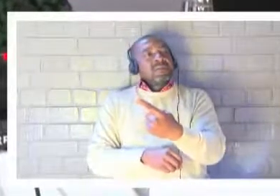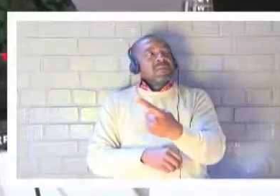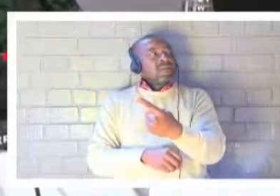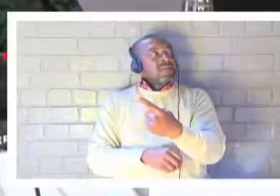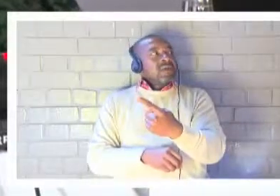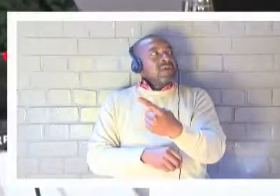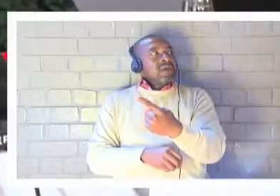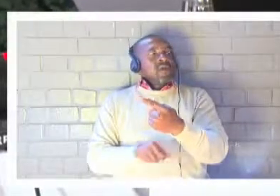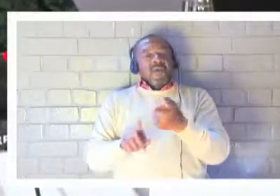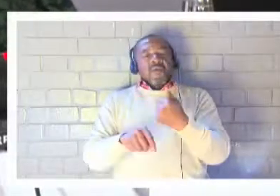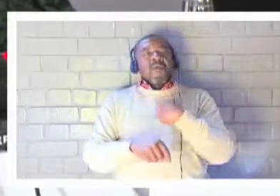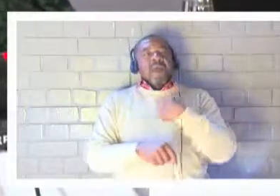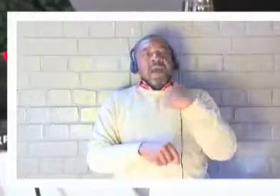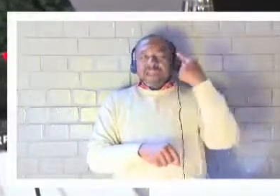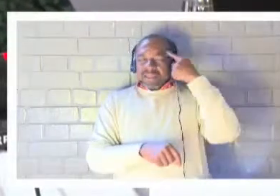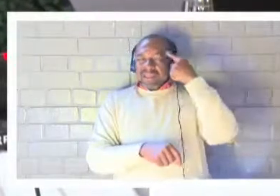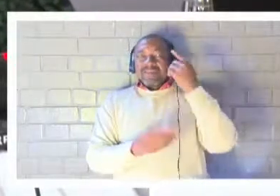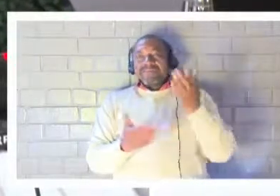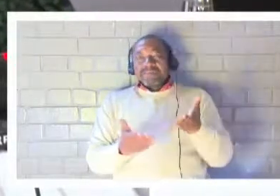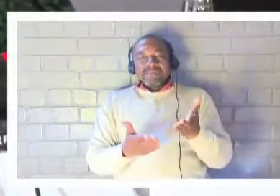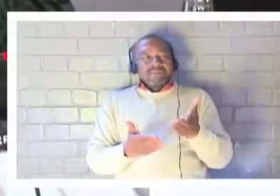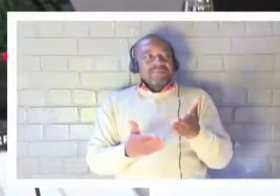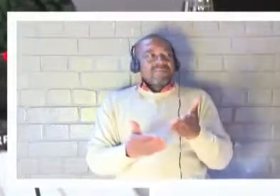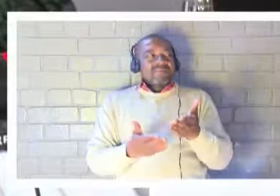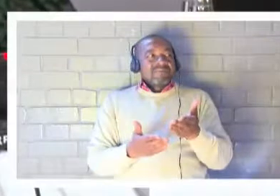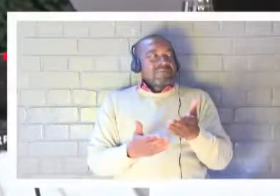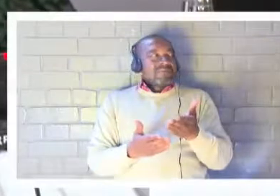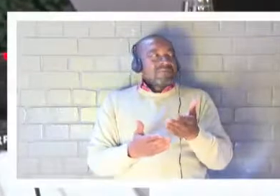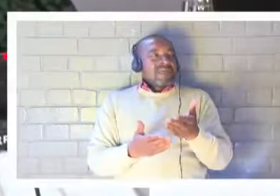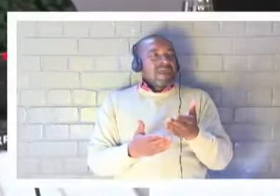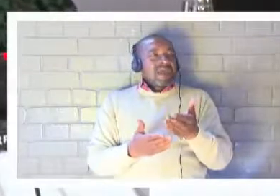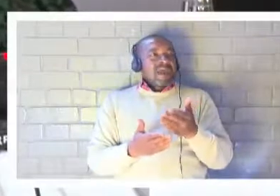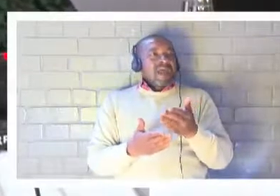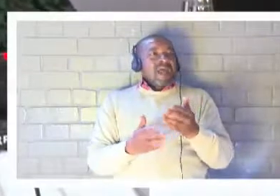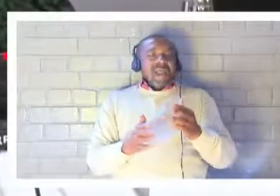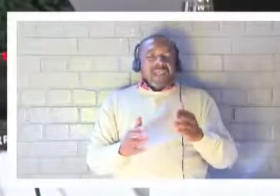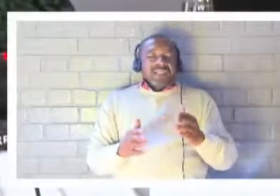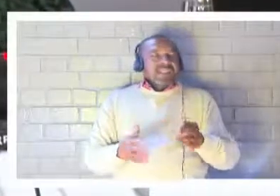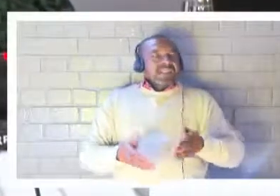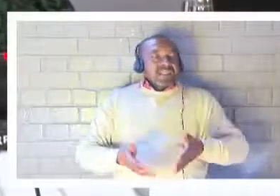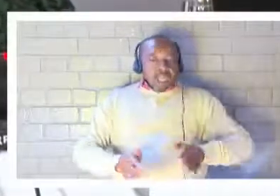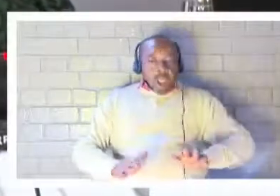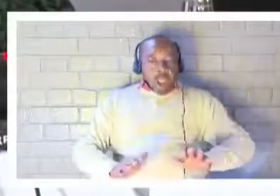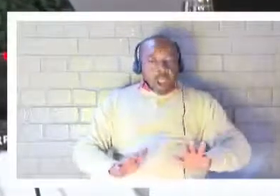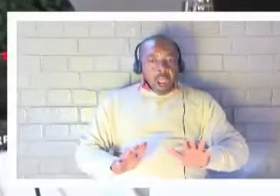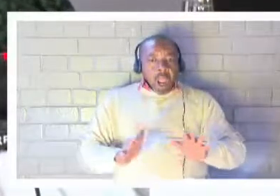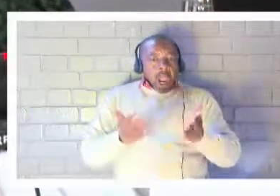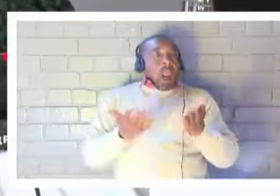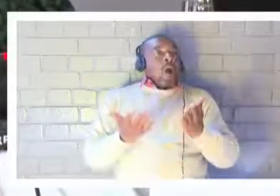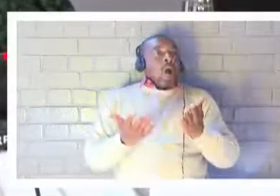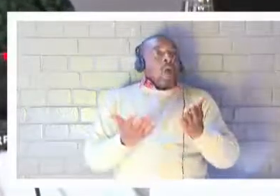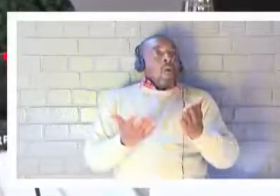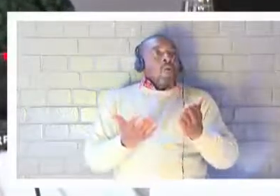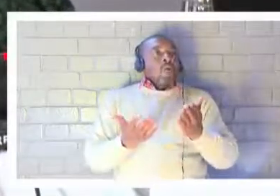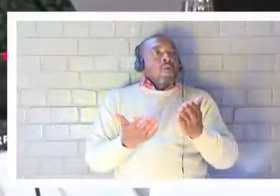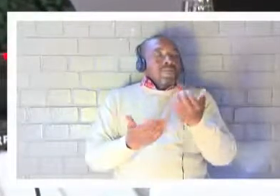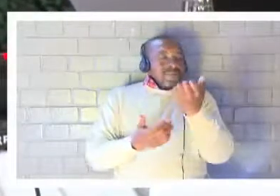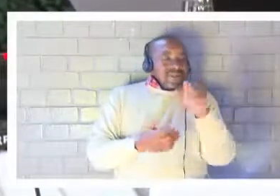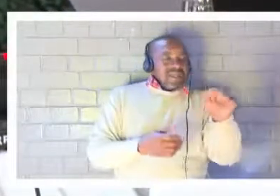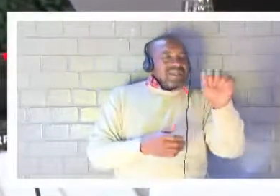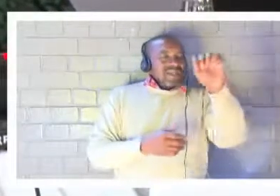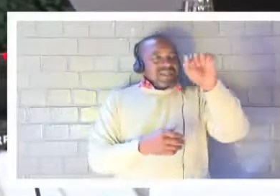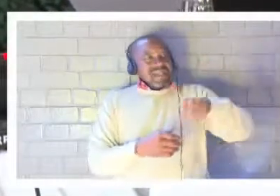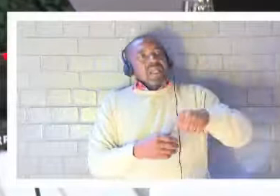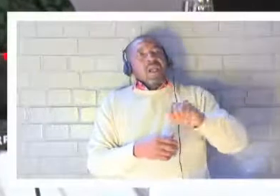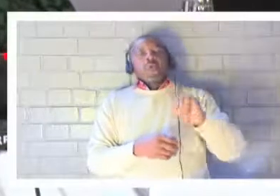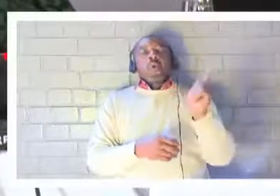But in my view, it's a conditional yes and a conditional no. All what